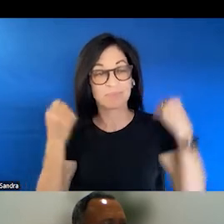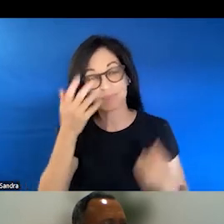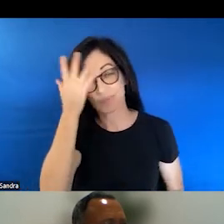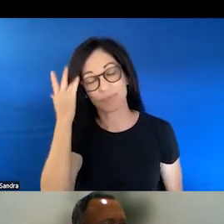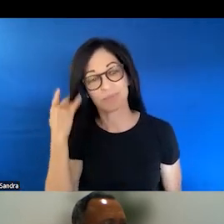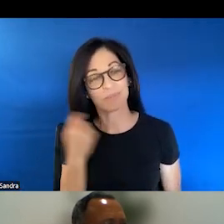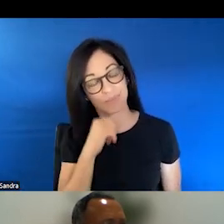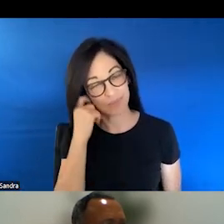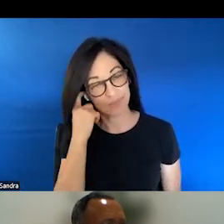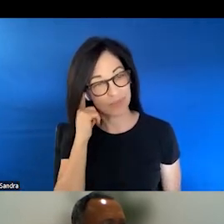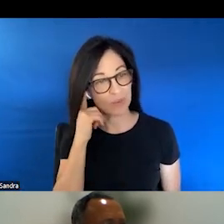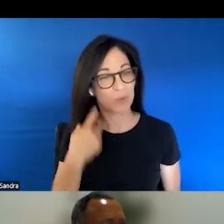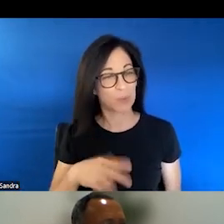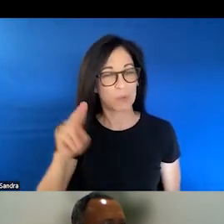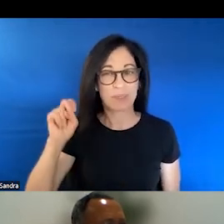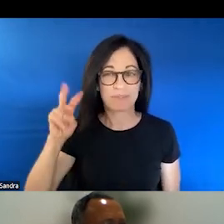or Nevada, Utah.